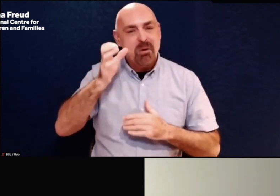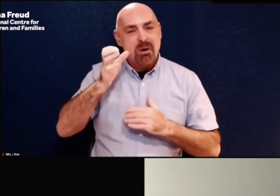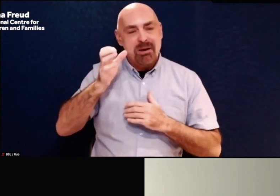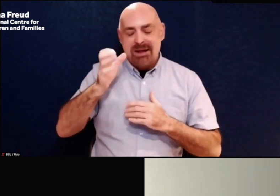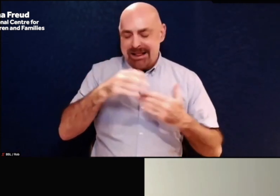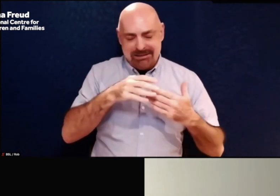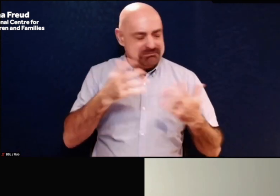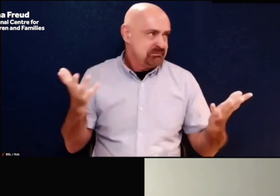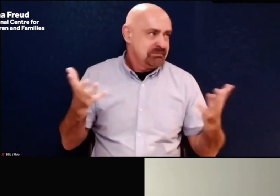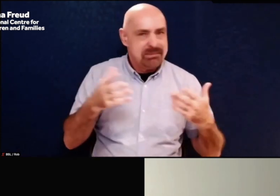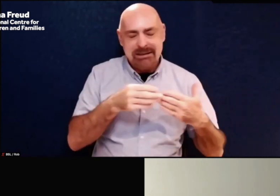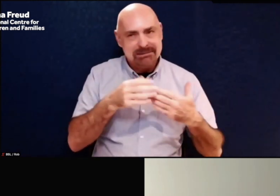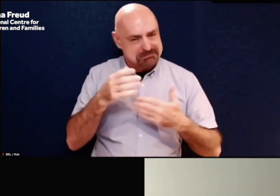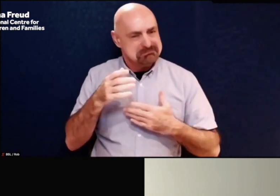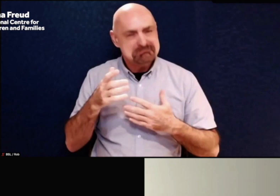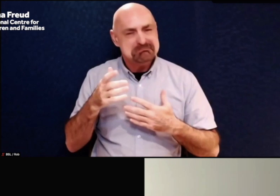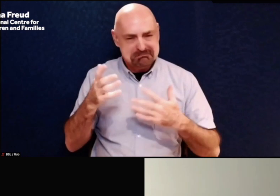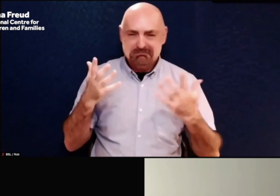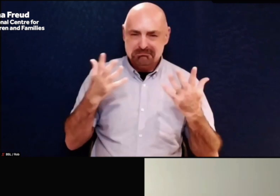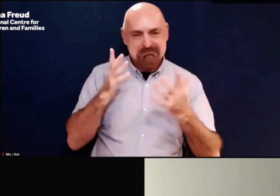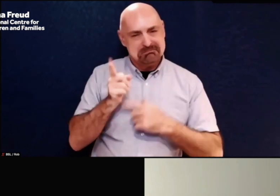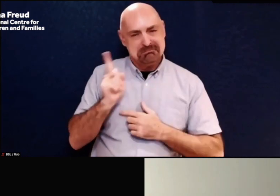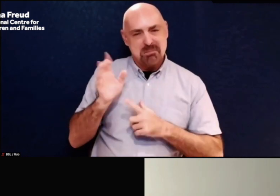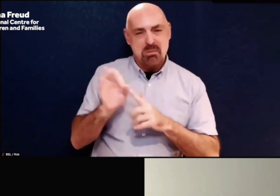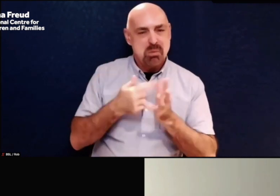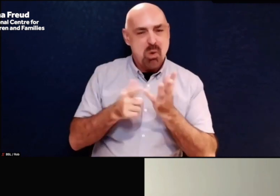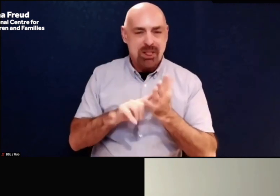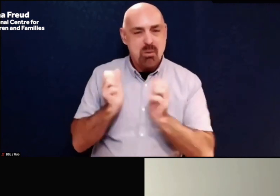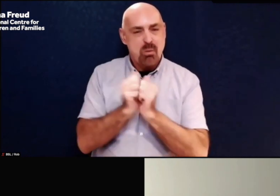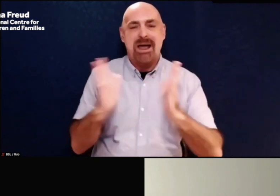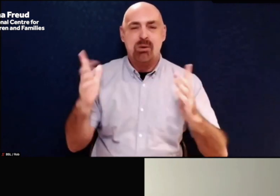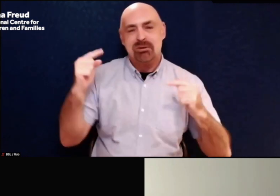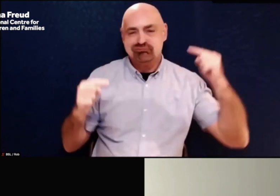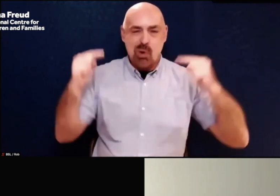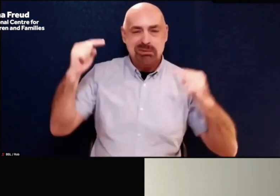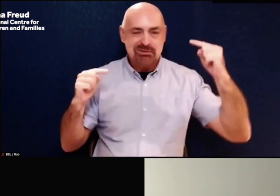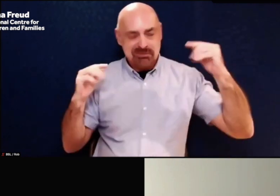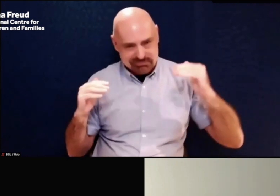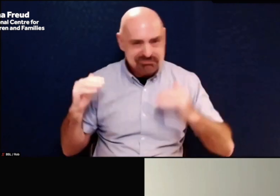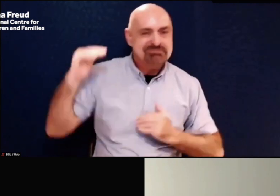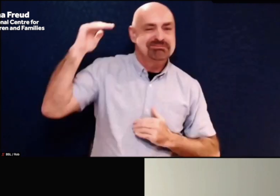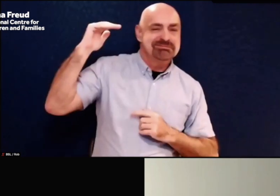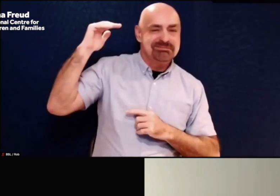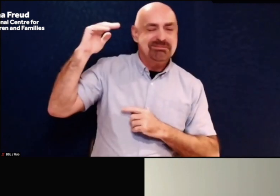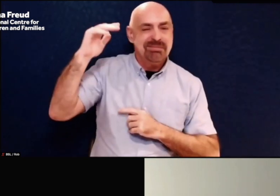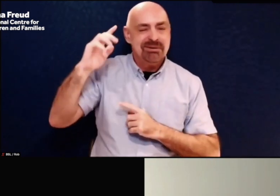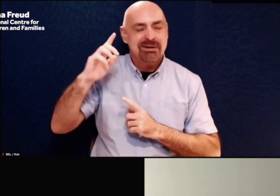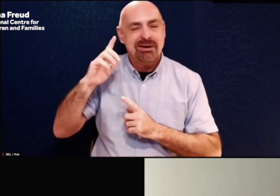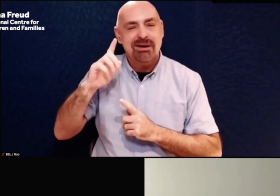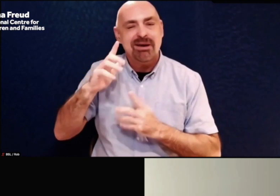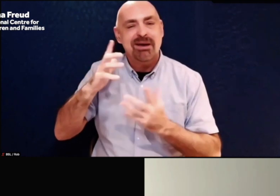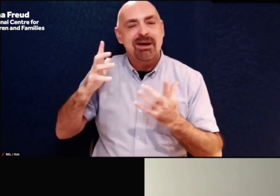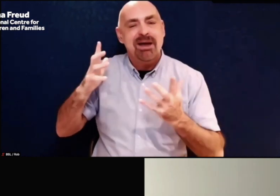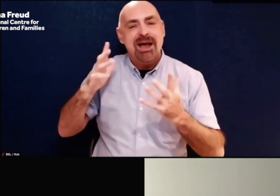I would say, on play without competition. He is Lego Professor of Play in Education